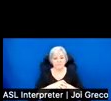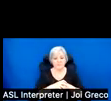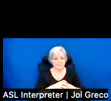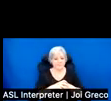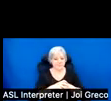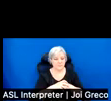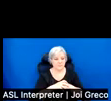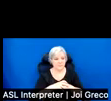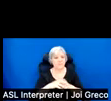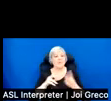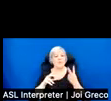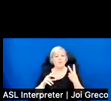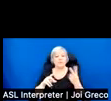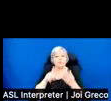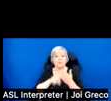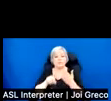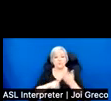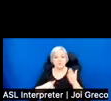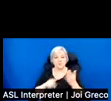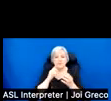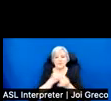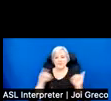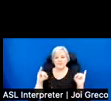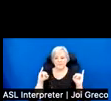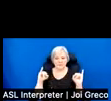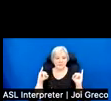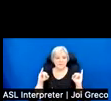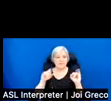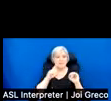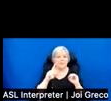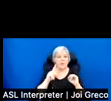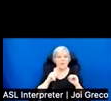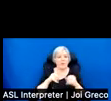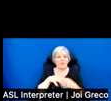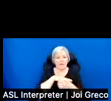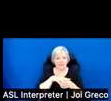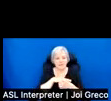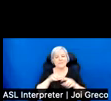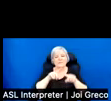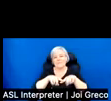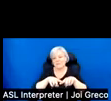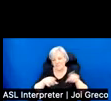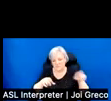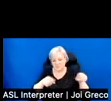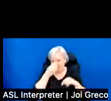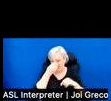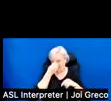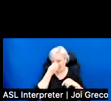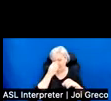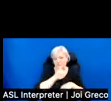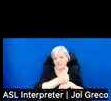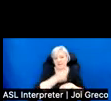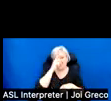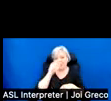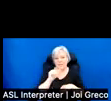So two researchers independently coded transcripts using the content analysis based on the competencies set out by the Canadian